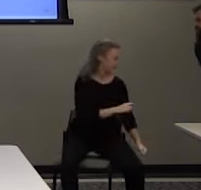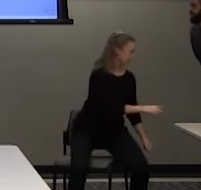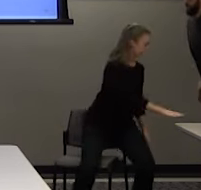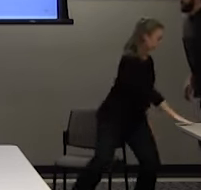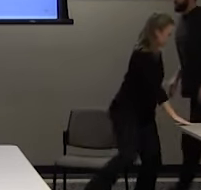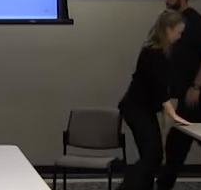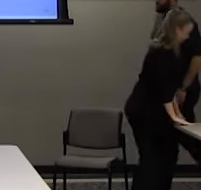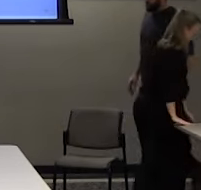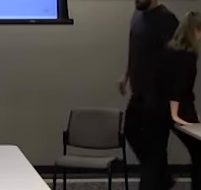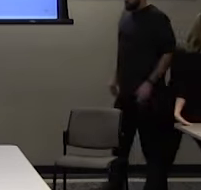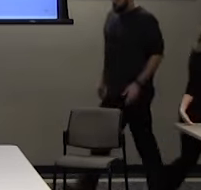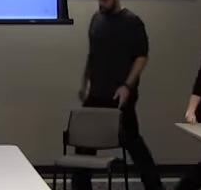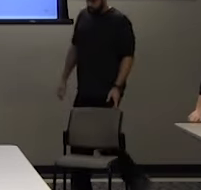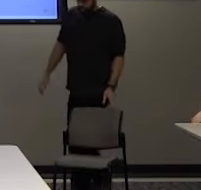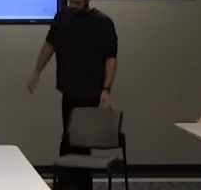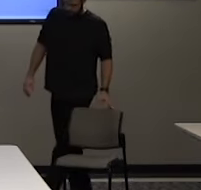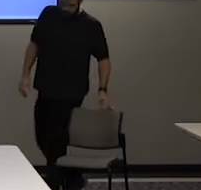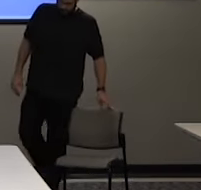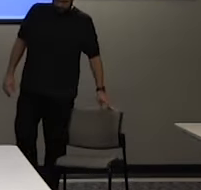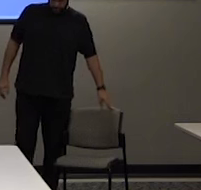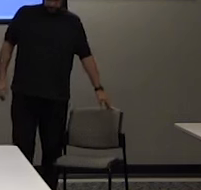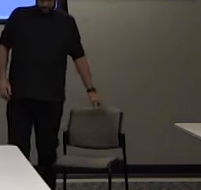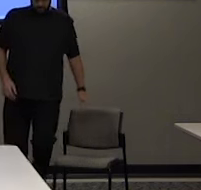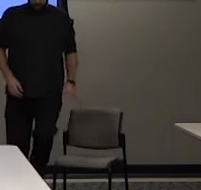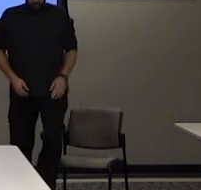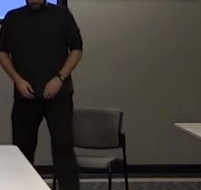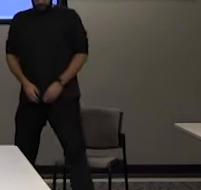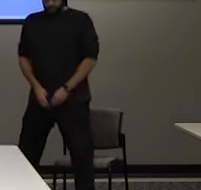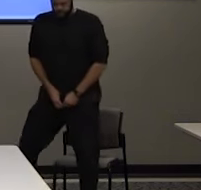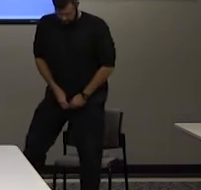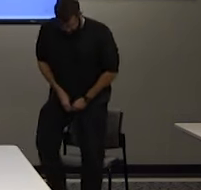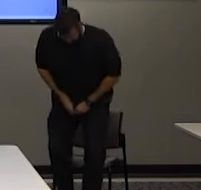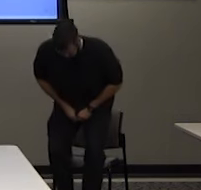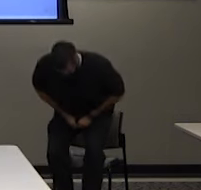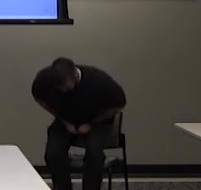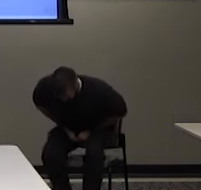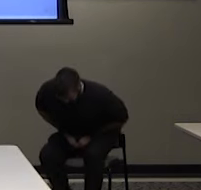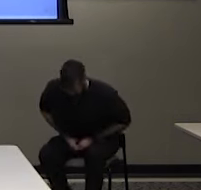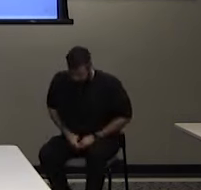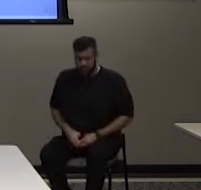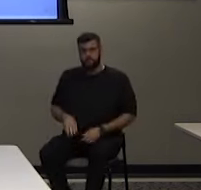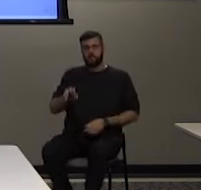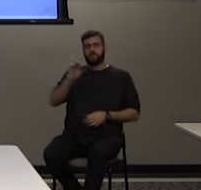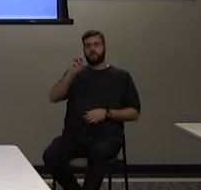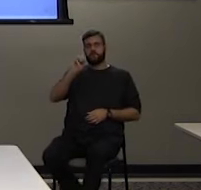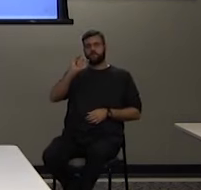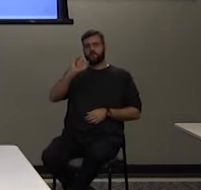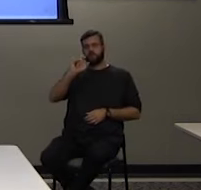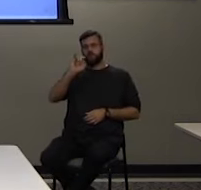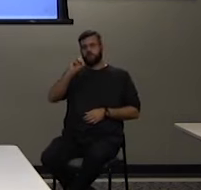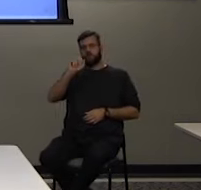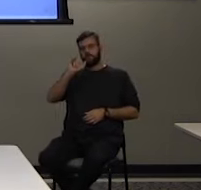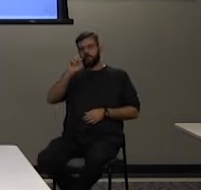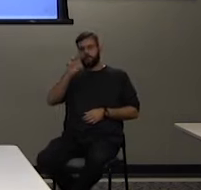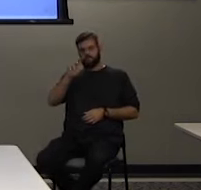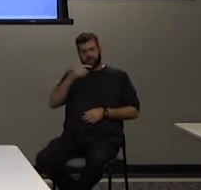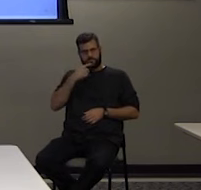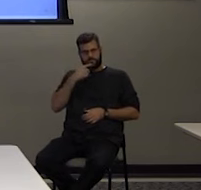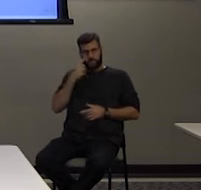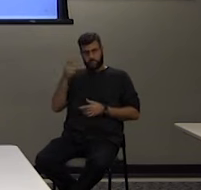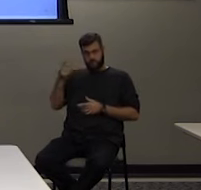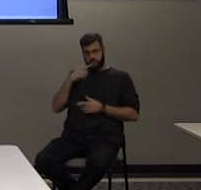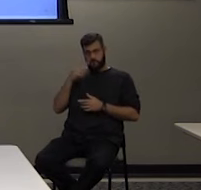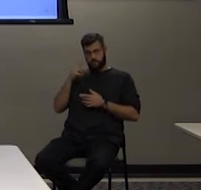get involved, that's code four. Become an active participant in the attraction and retention of those